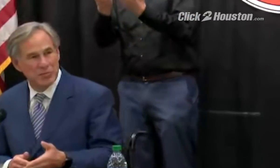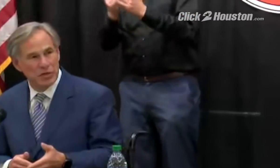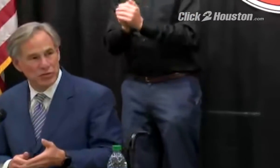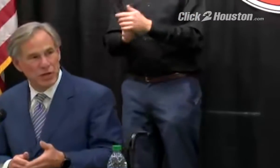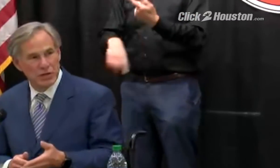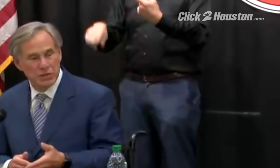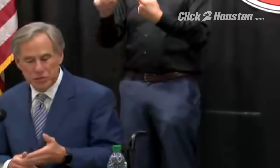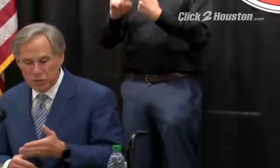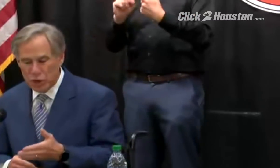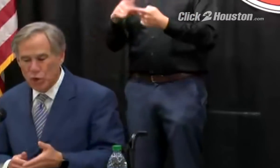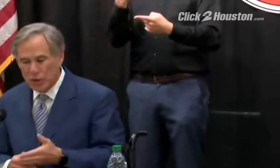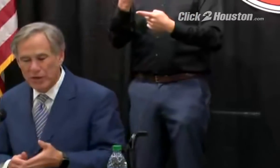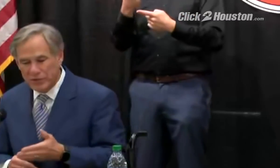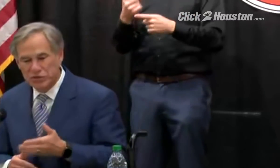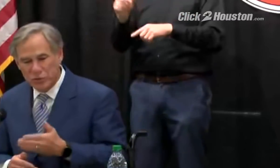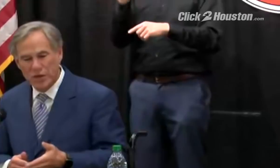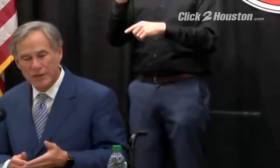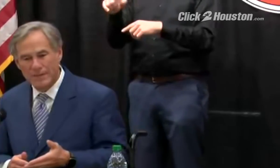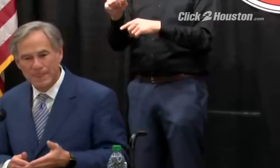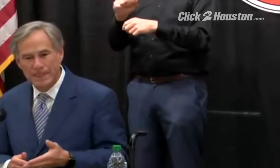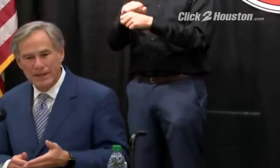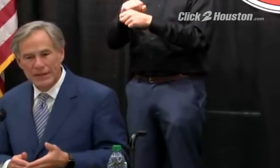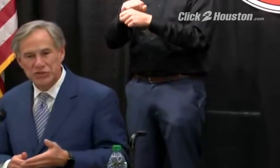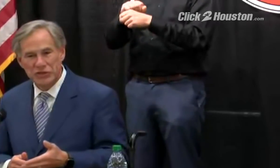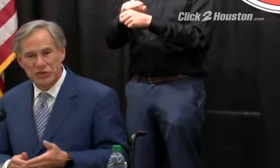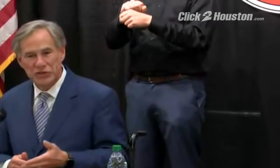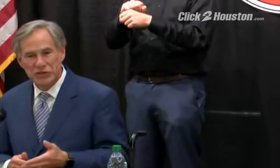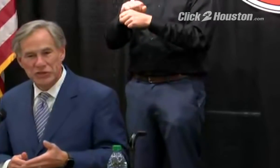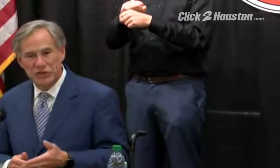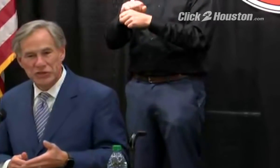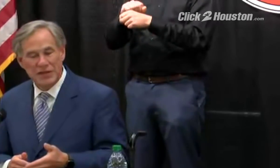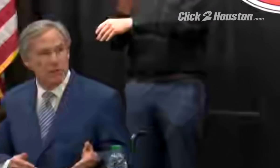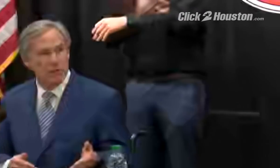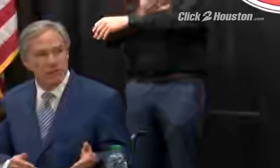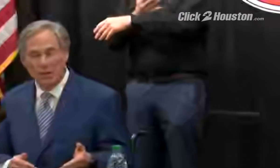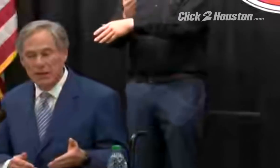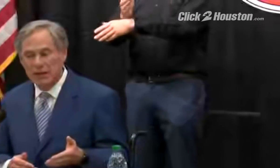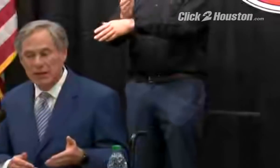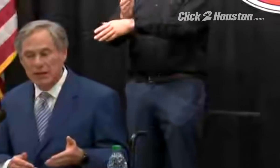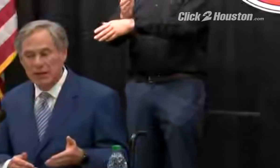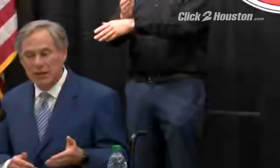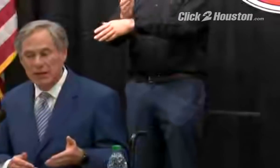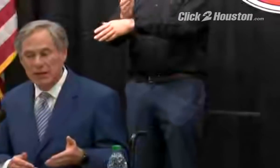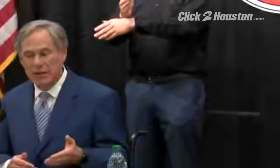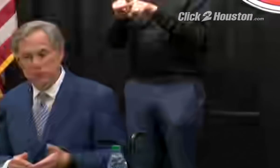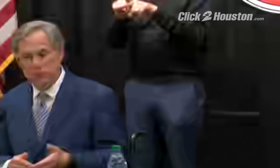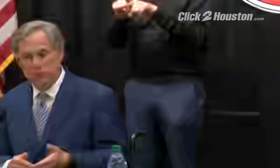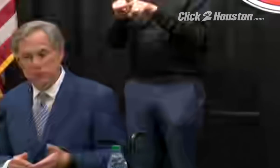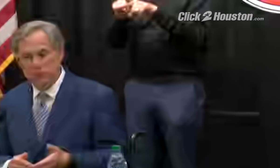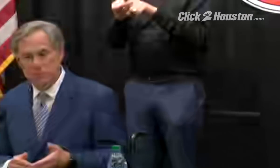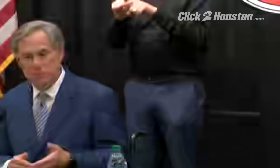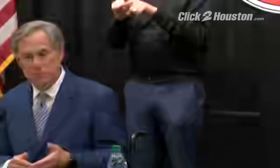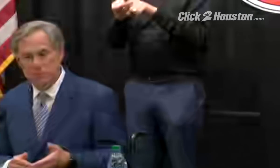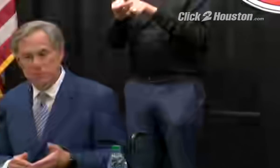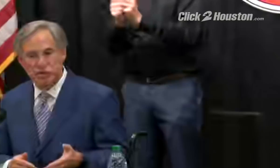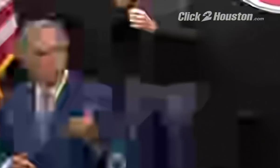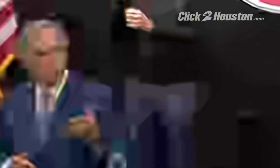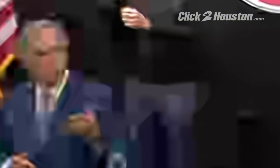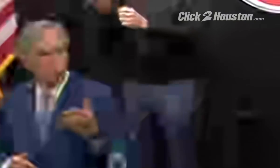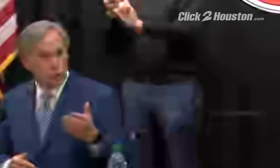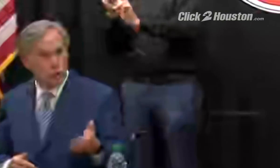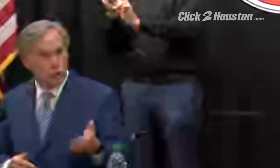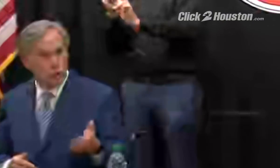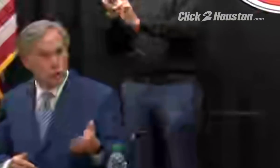antibody therapeutic drug. The goal of this drug is to keep people out of hospitals. And this drug is being provided to